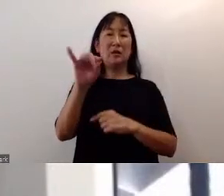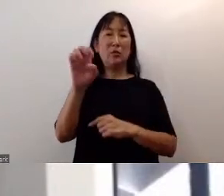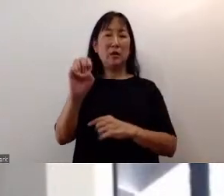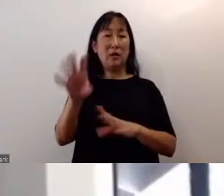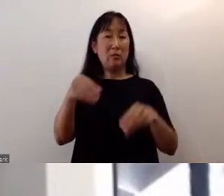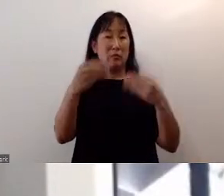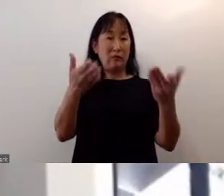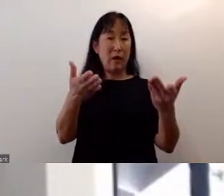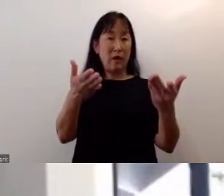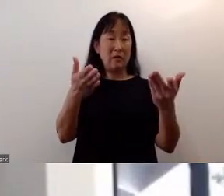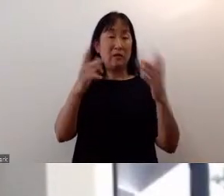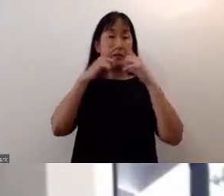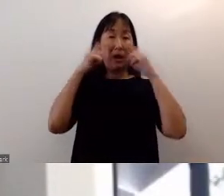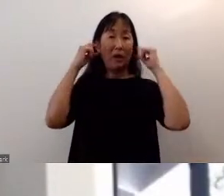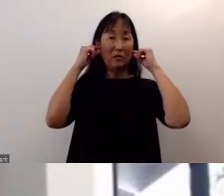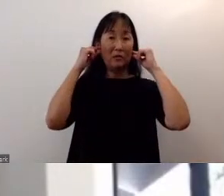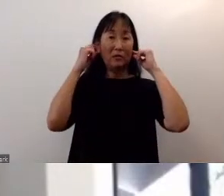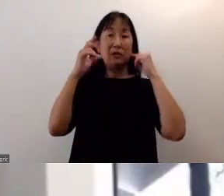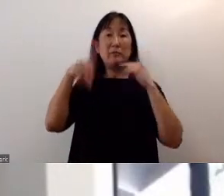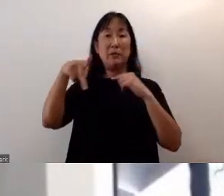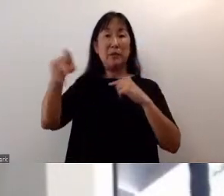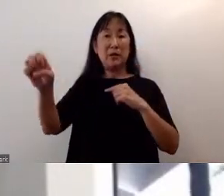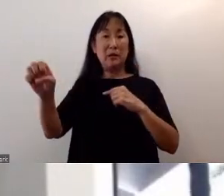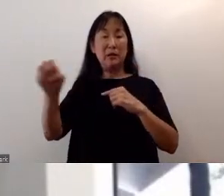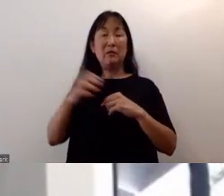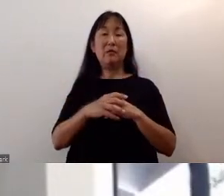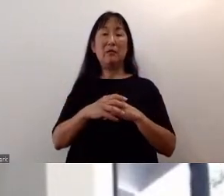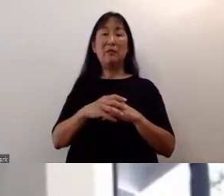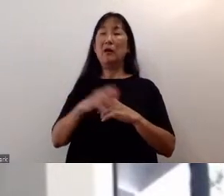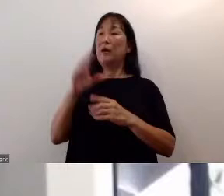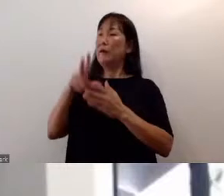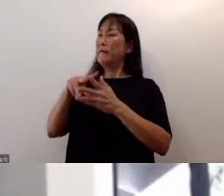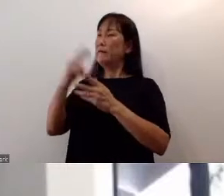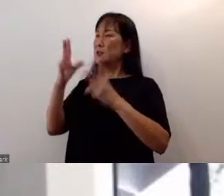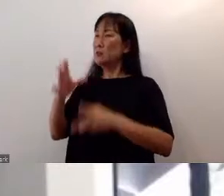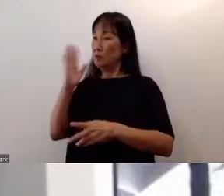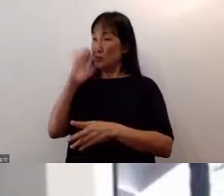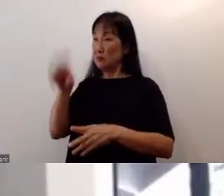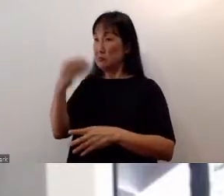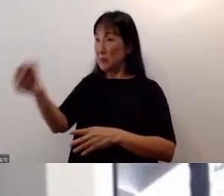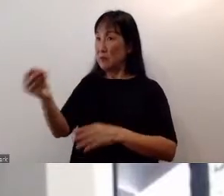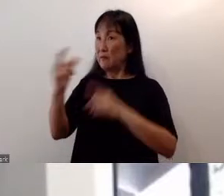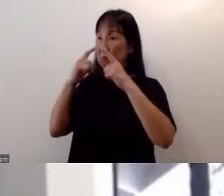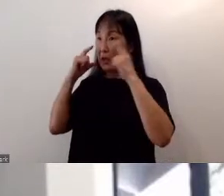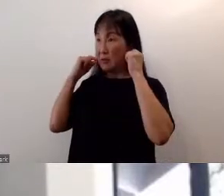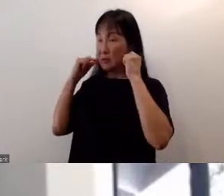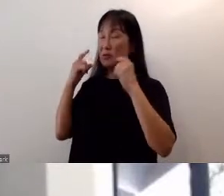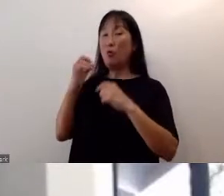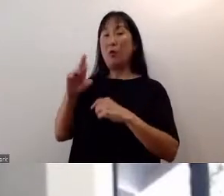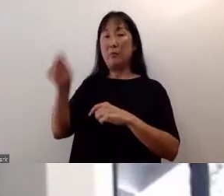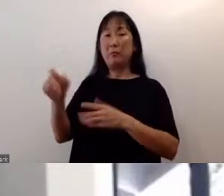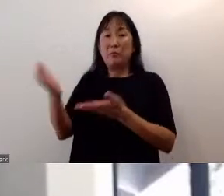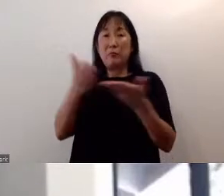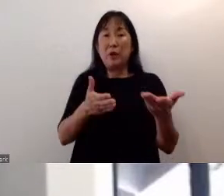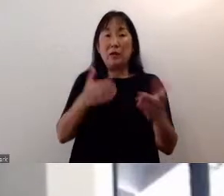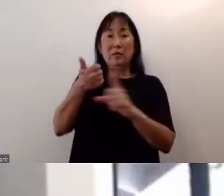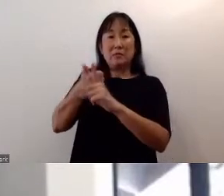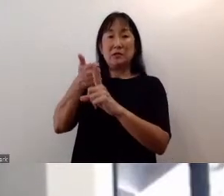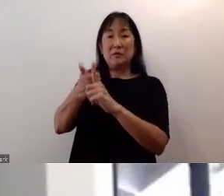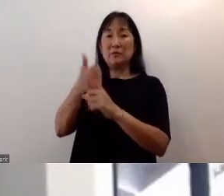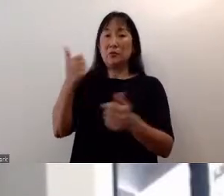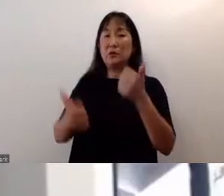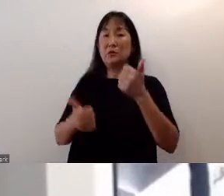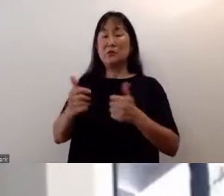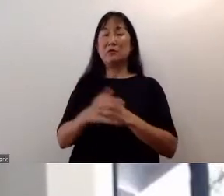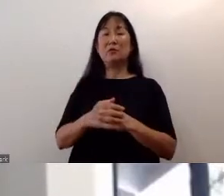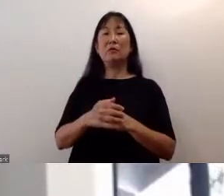And what about non-school employees for parents and visitors? Will they be provided as well? Next is social distancing.